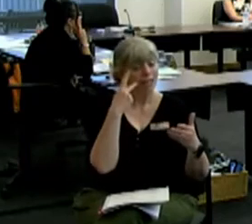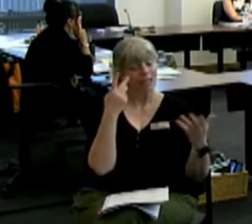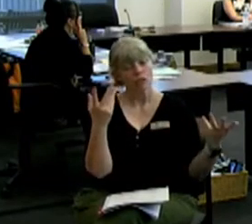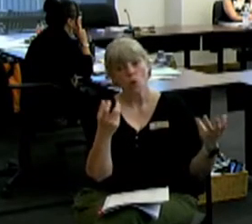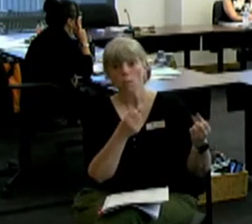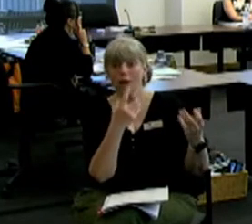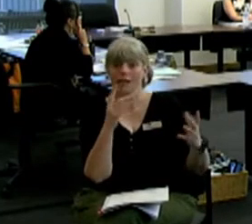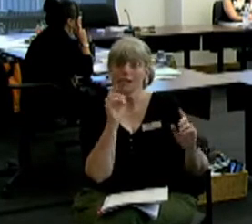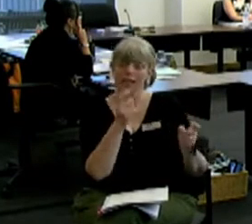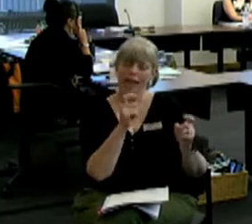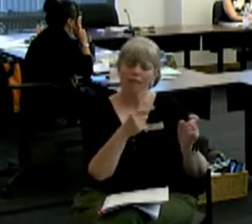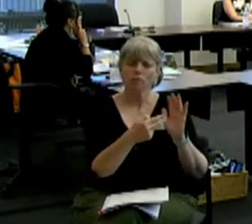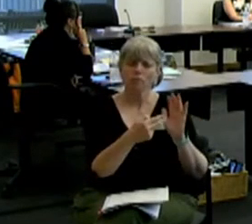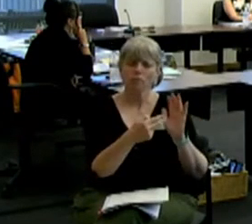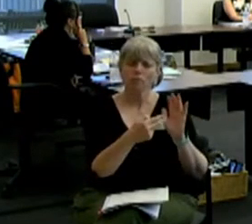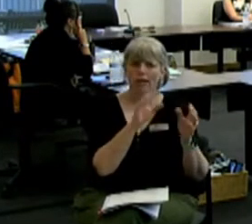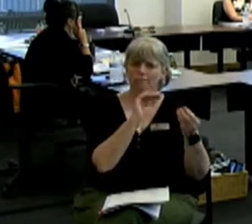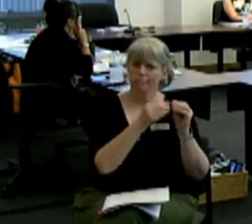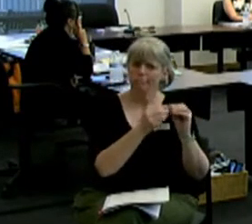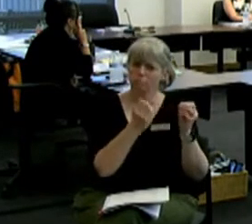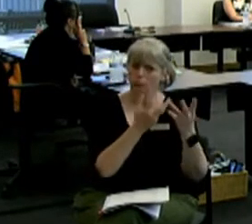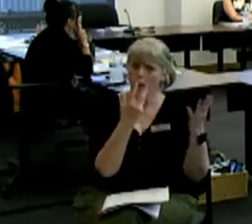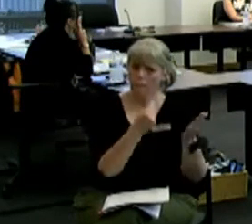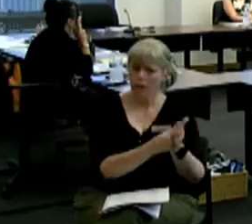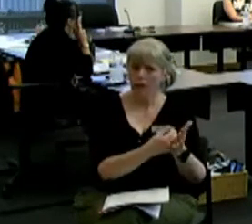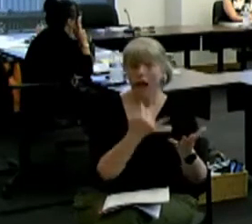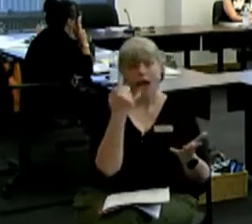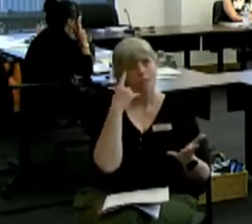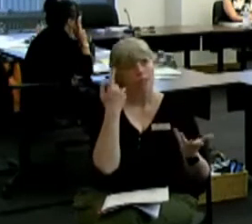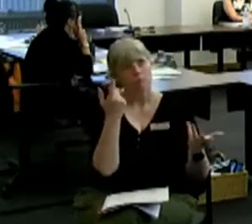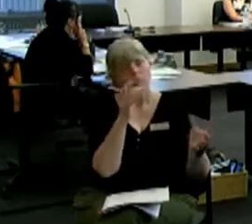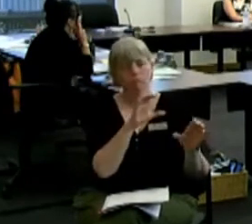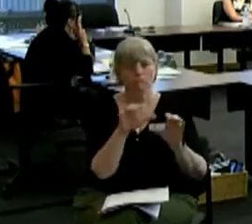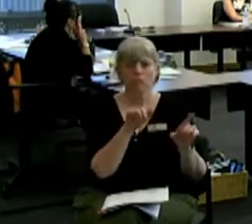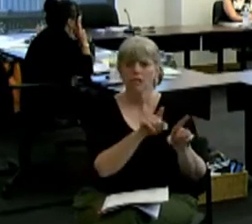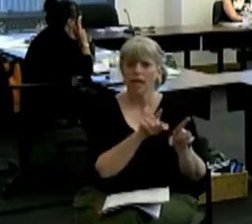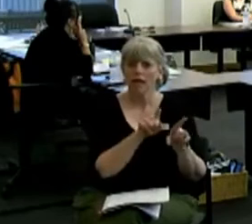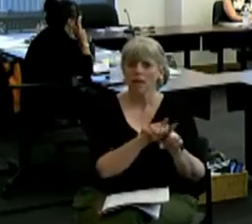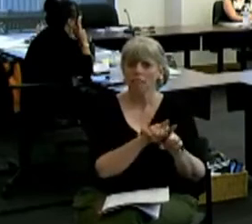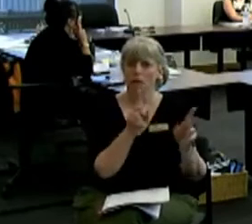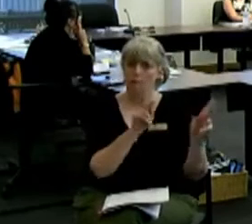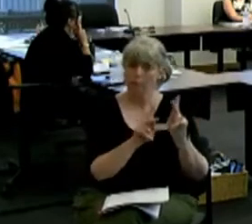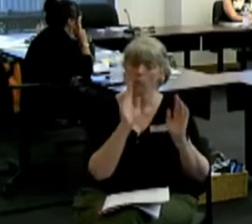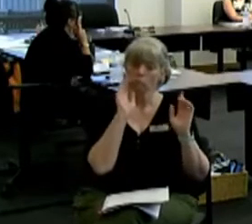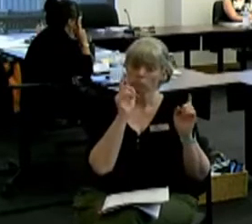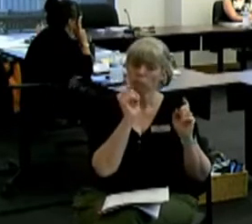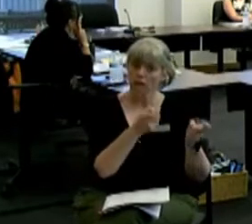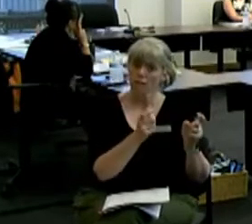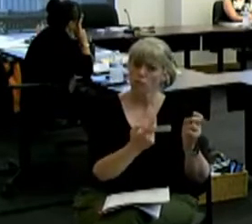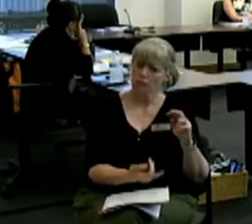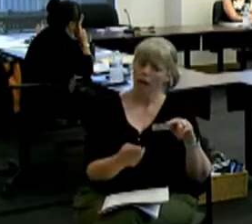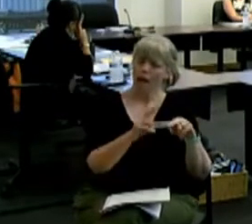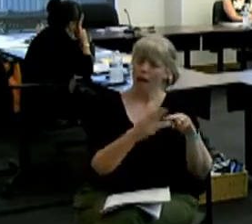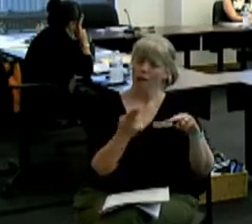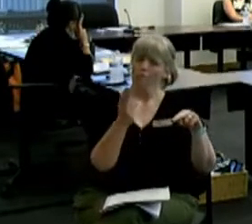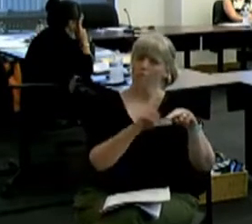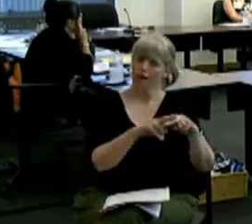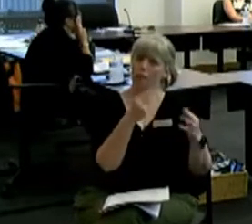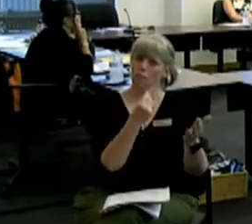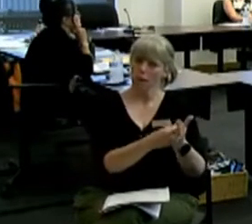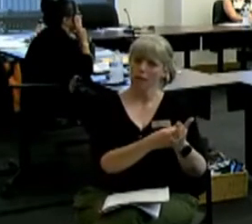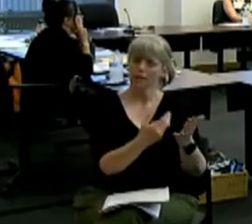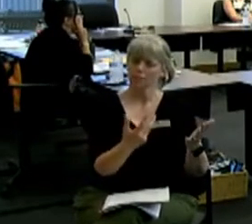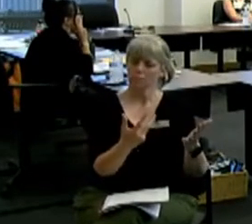so-and-so gave this much in that category. I might think about doing it, and they've had people doing it, which has elevated the donations in that time. Right,